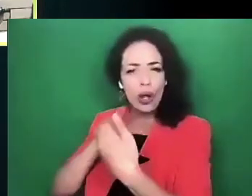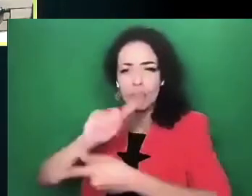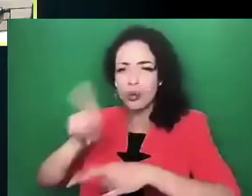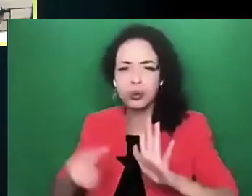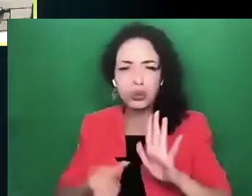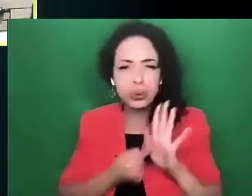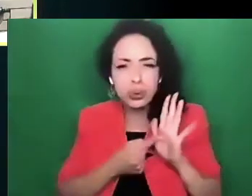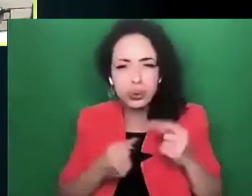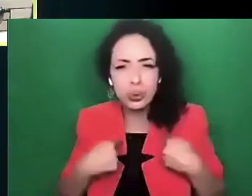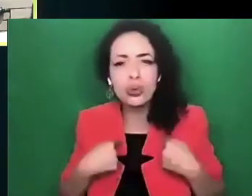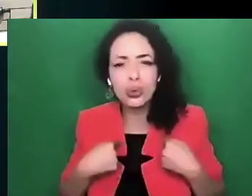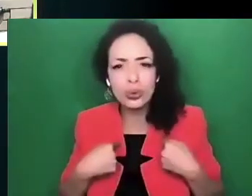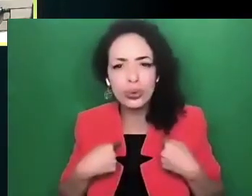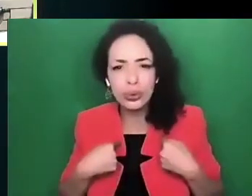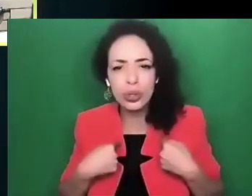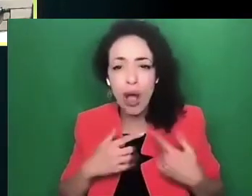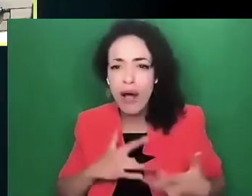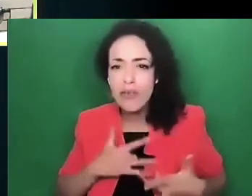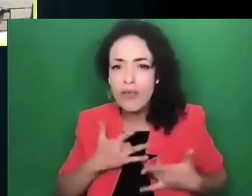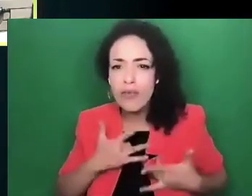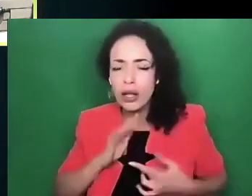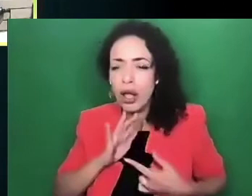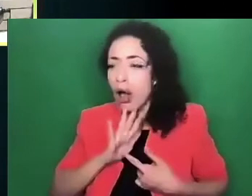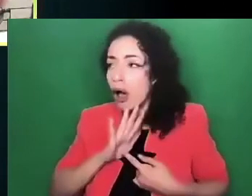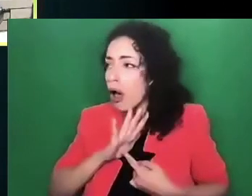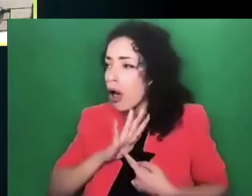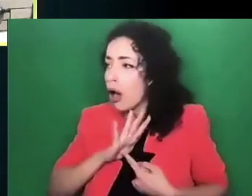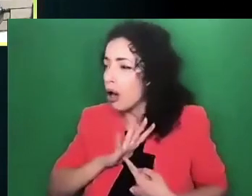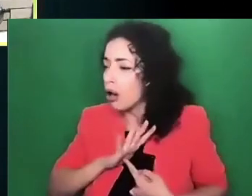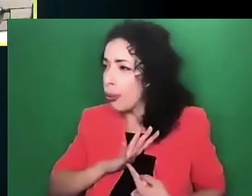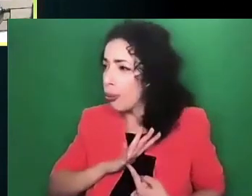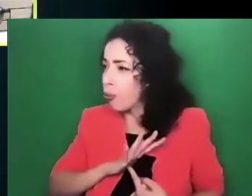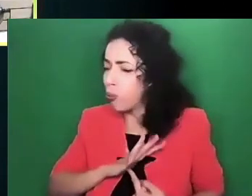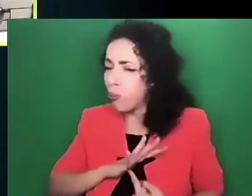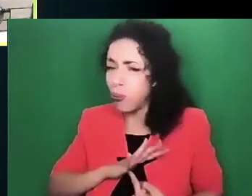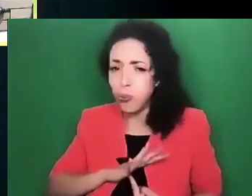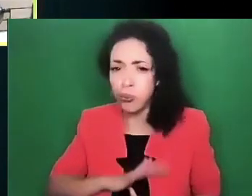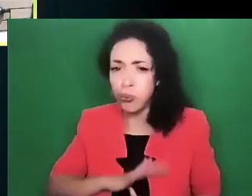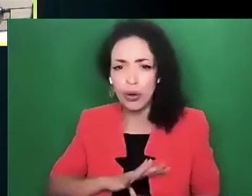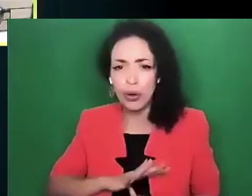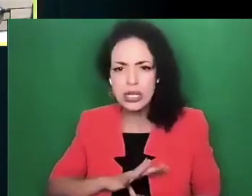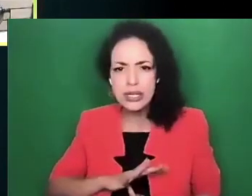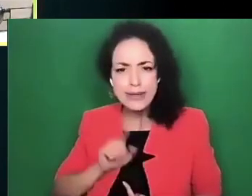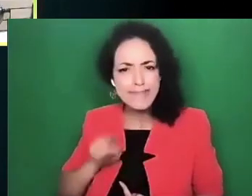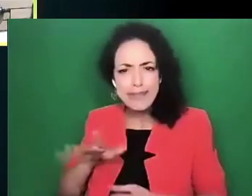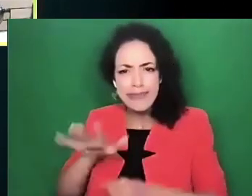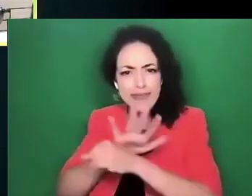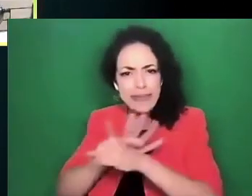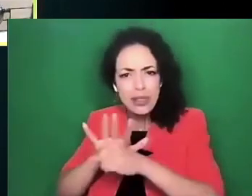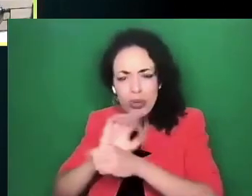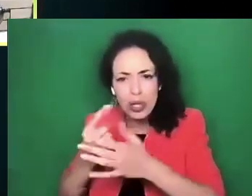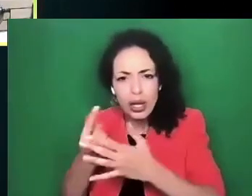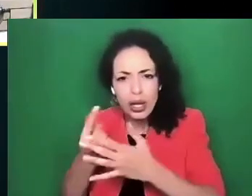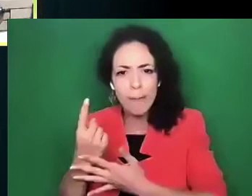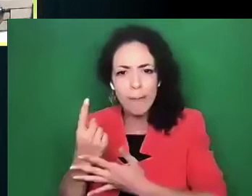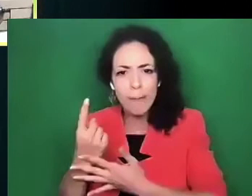of despair, you know, deep despair about the situation, what's happening in this look. So the opportunity of